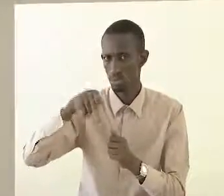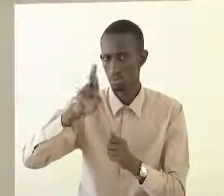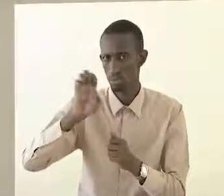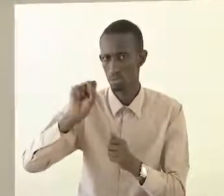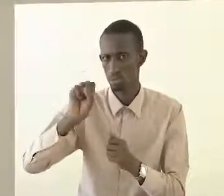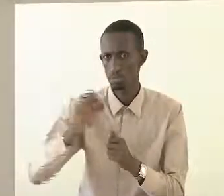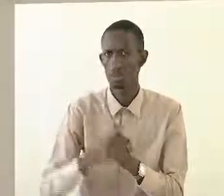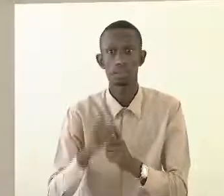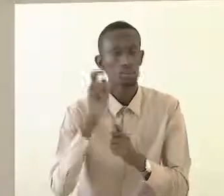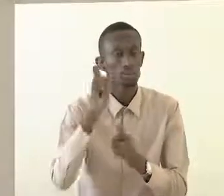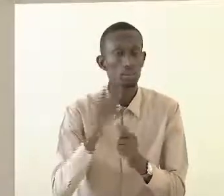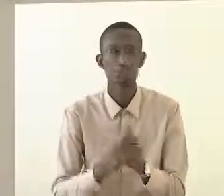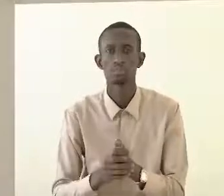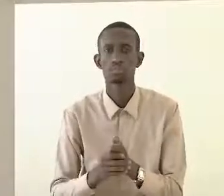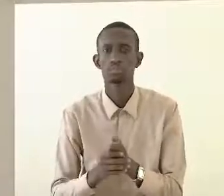x in terms